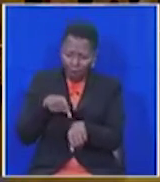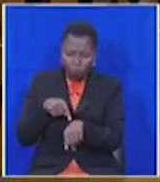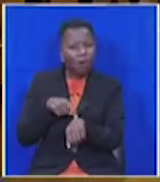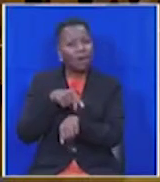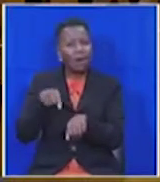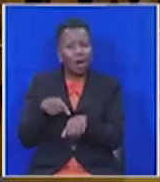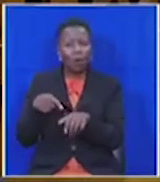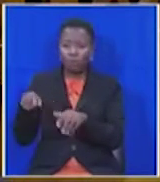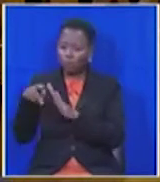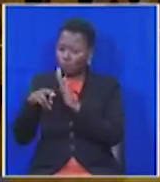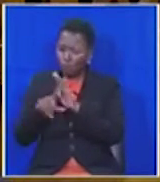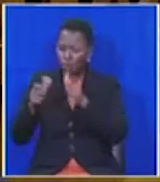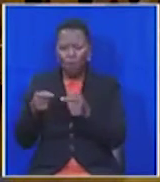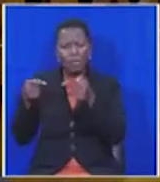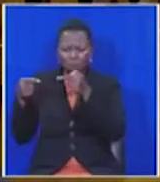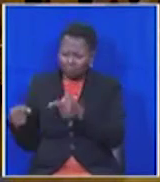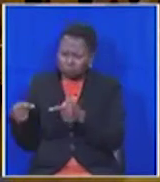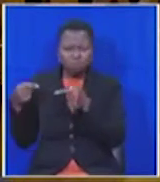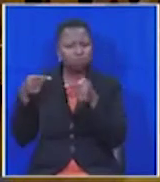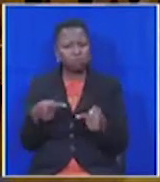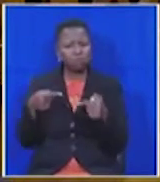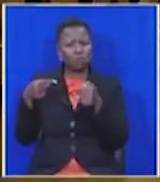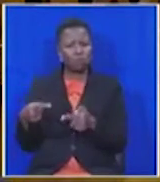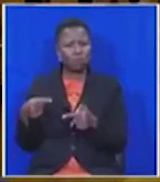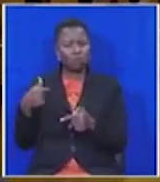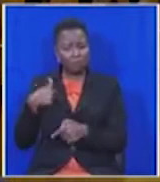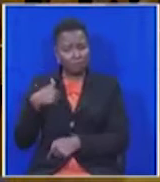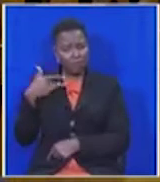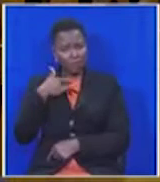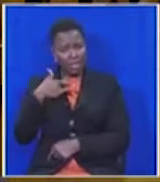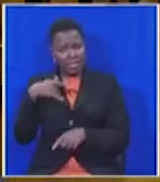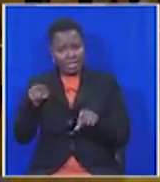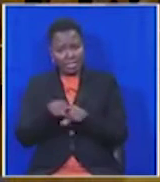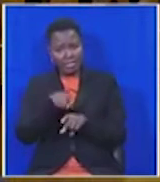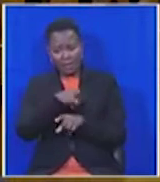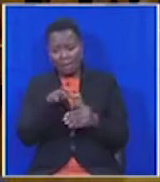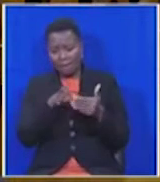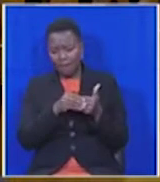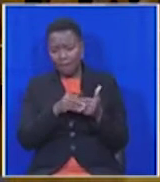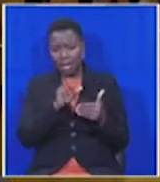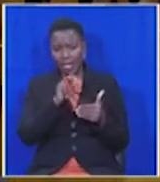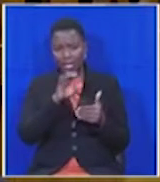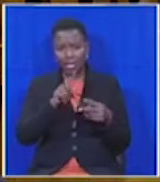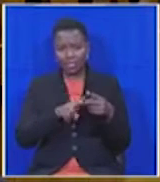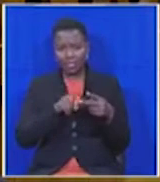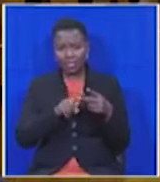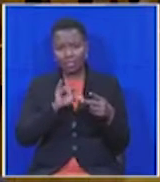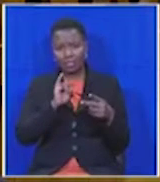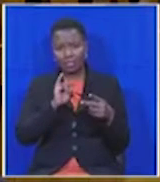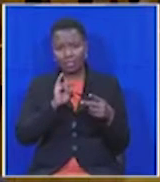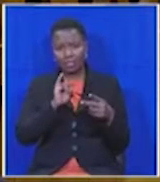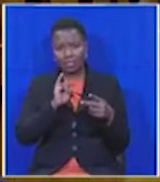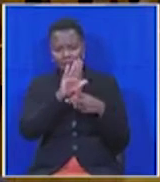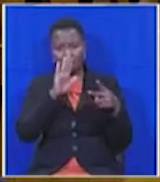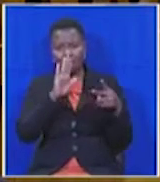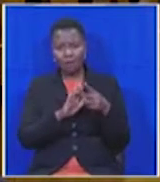Rules Committee where I thought, and I'm sure members that sat with me, Honourable Killian, Honourable Naran Singh, that we